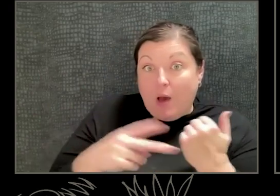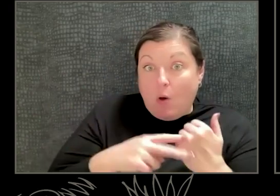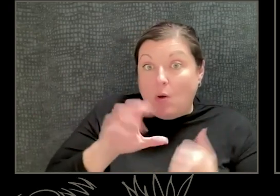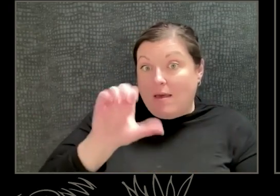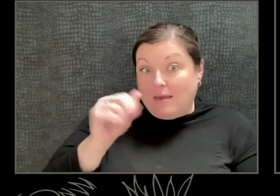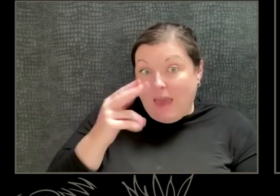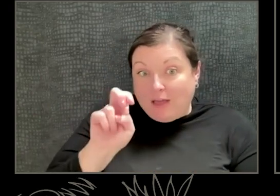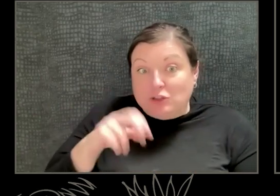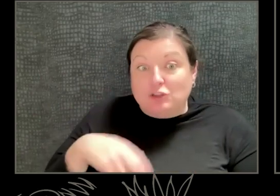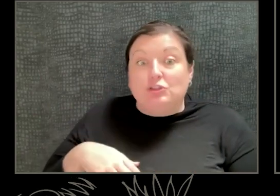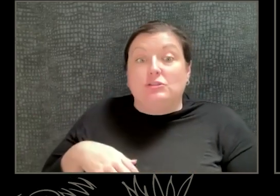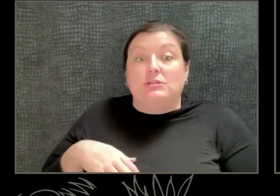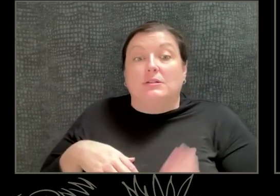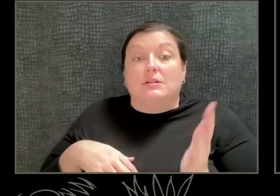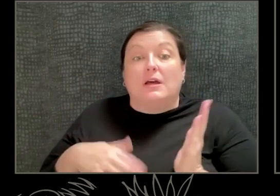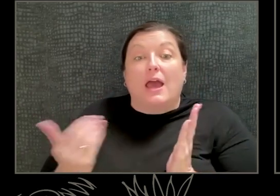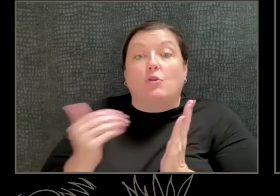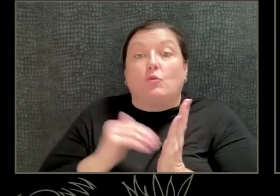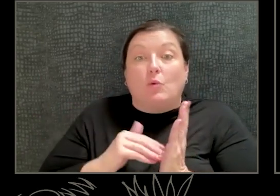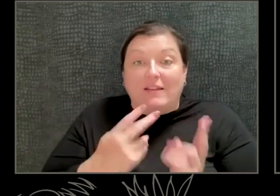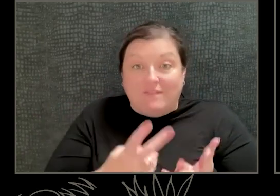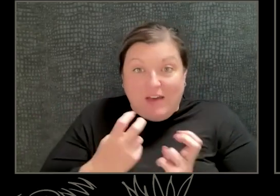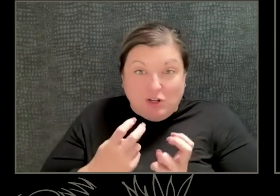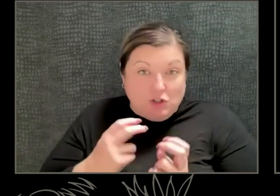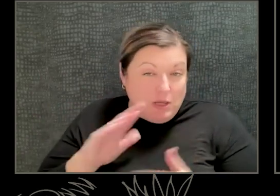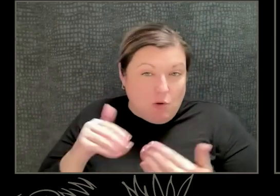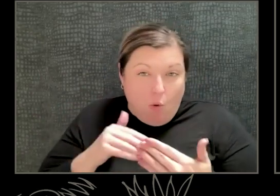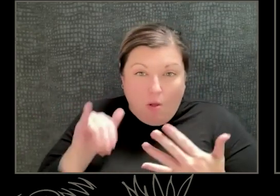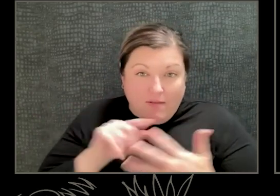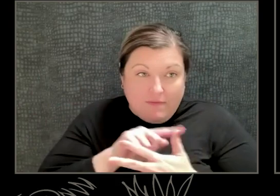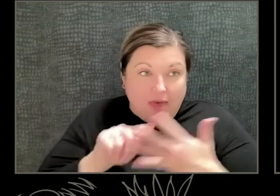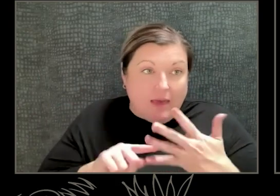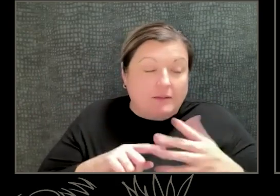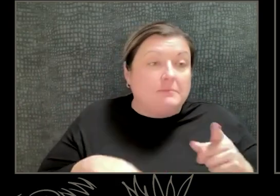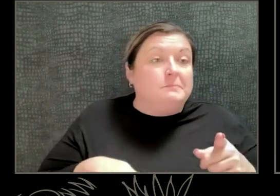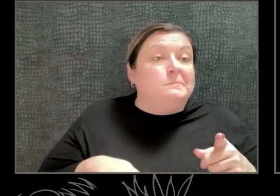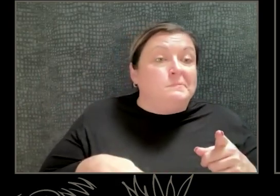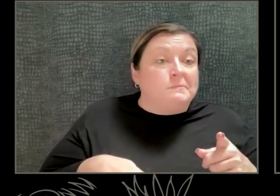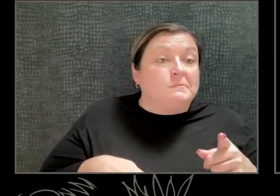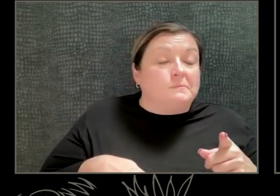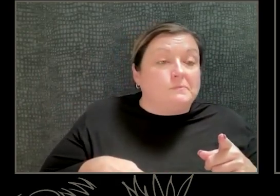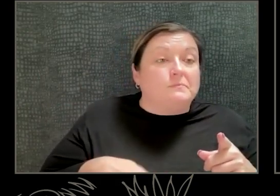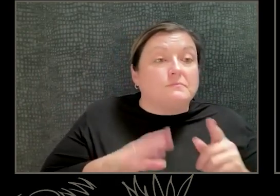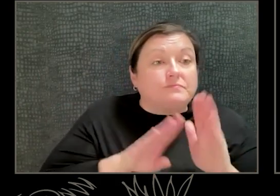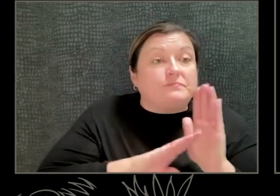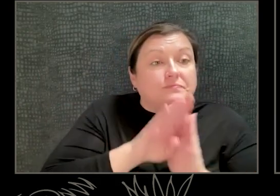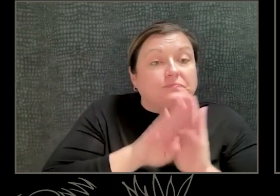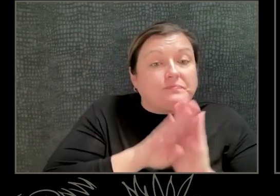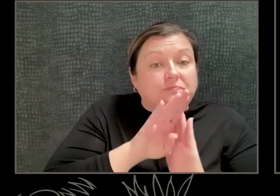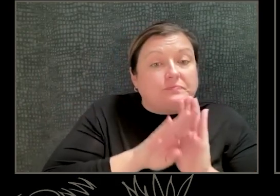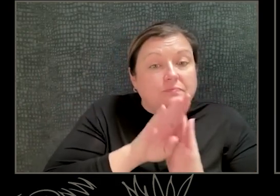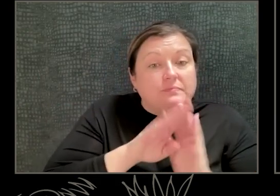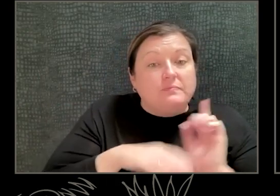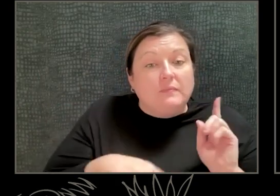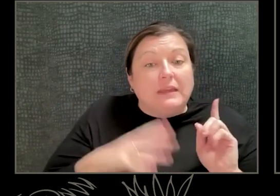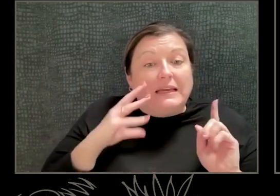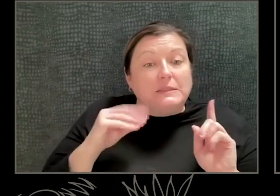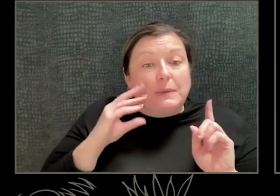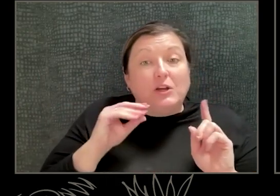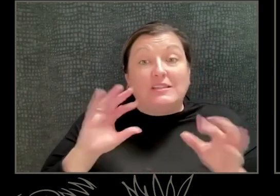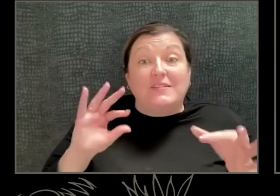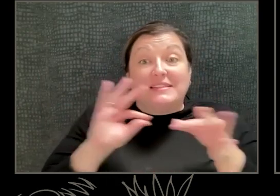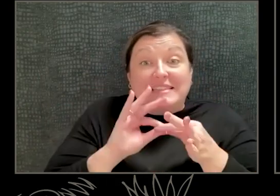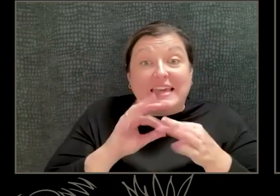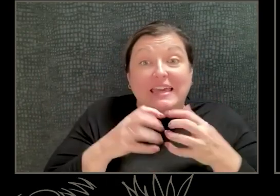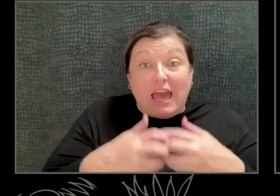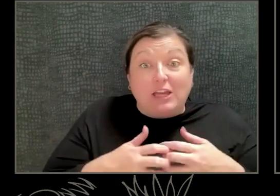that. So the developer experience of sync engines is getting there. Aaron Budman is actually giving a talk